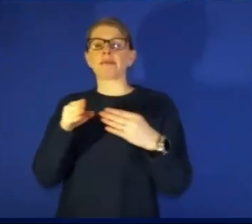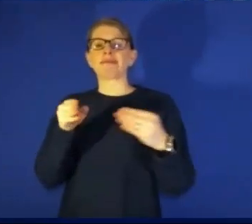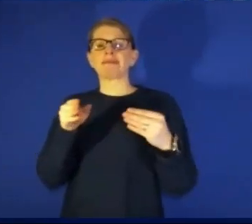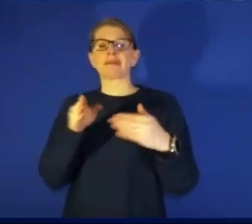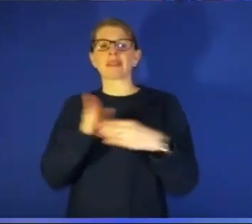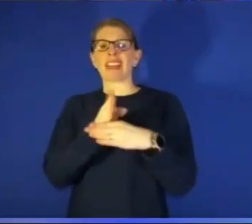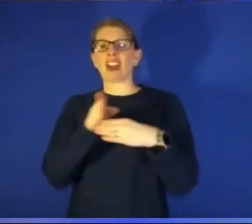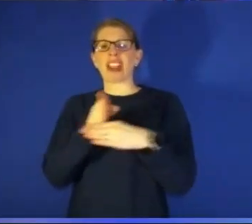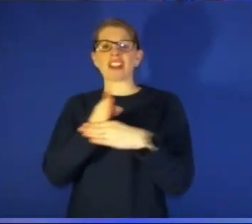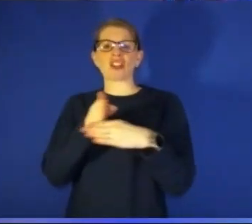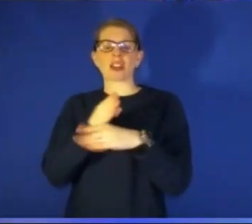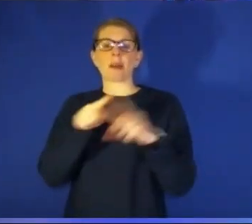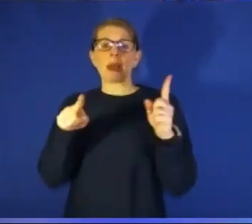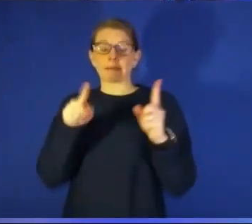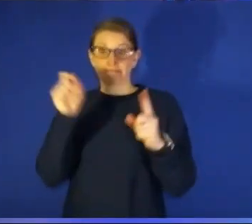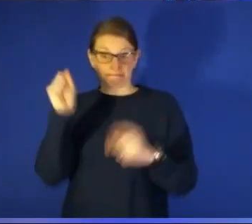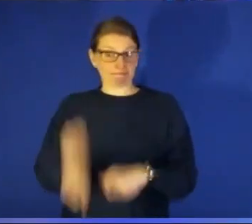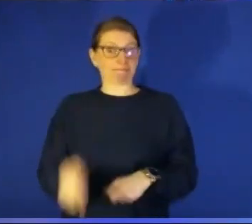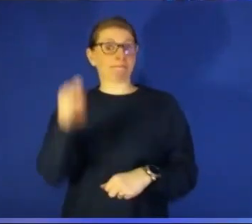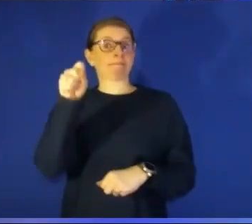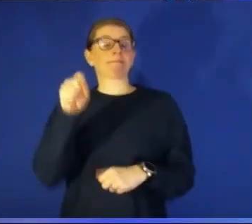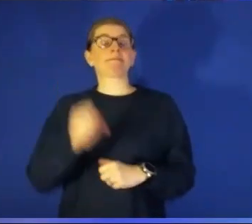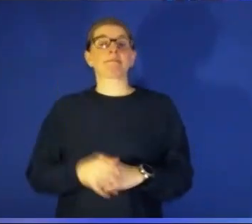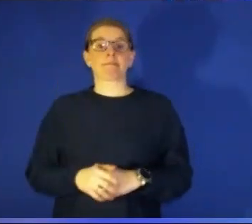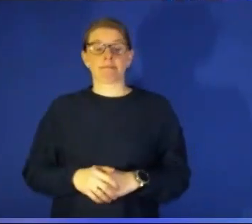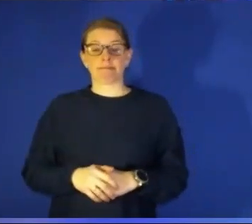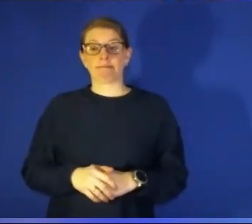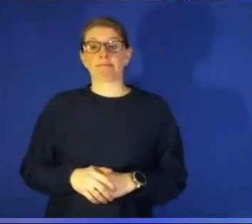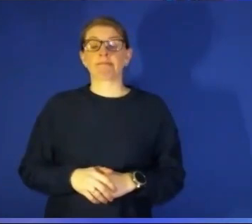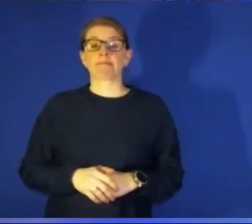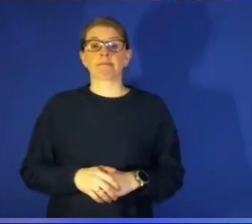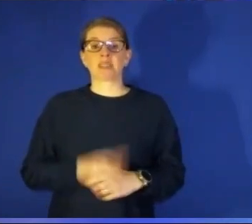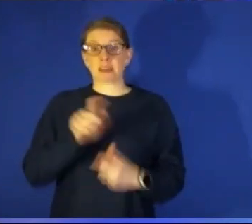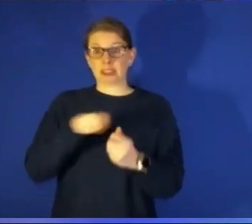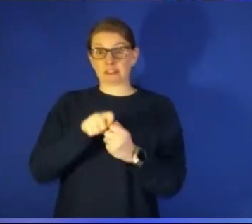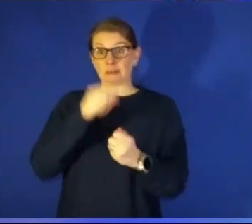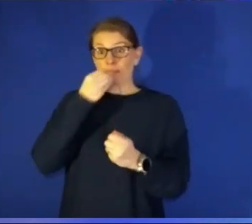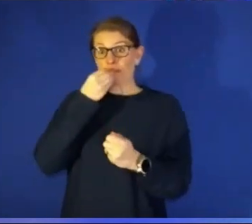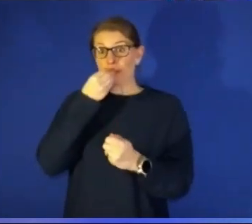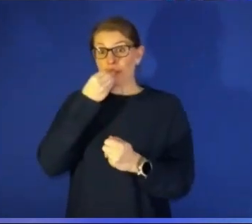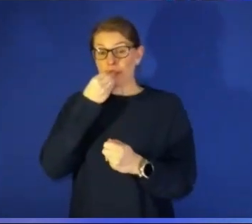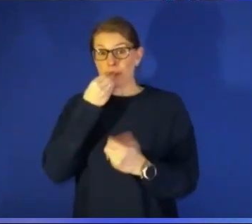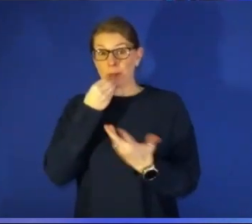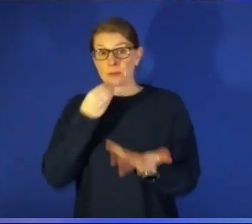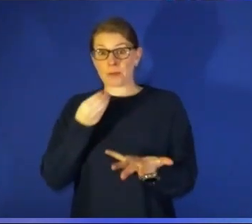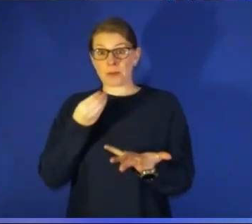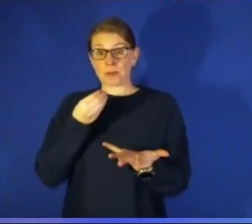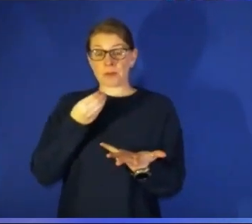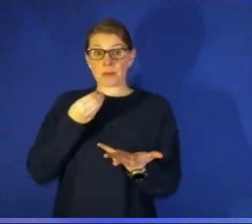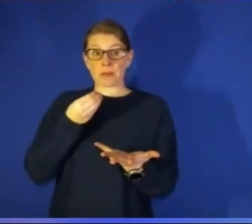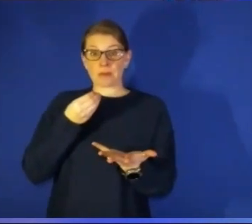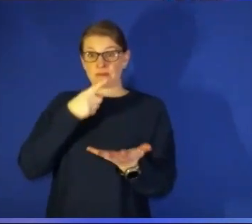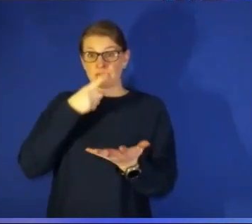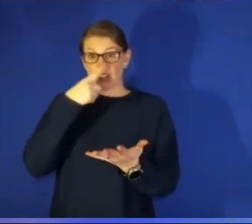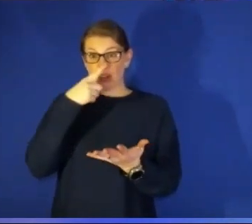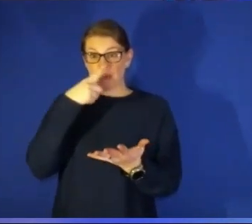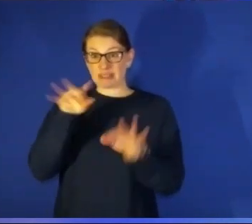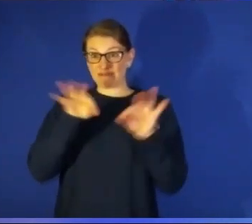absolutely. Kelly is curious, is there any specific foods? Can you dive into the diet other